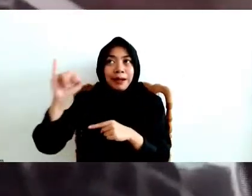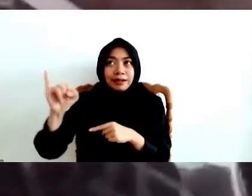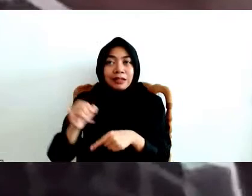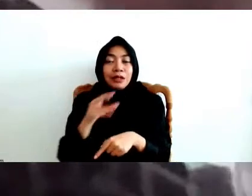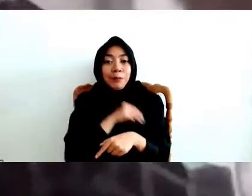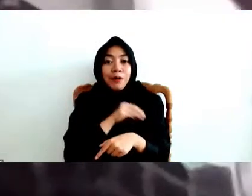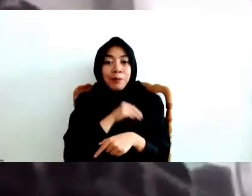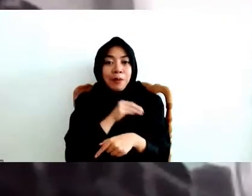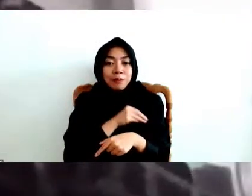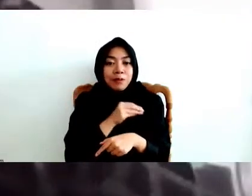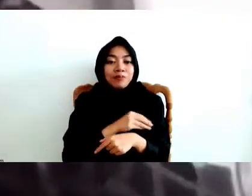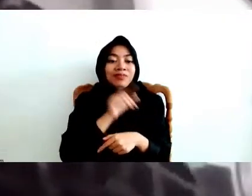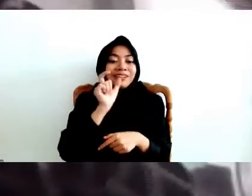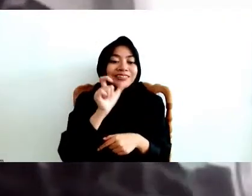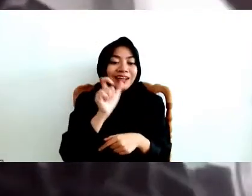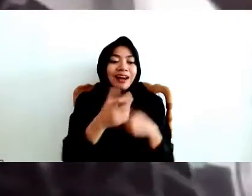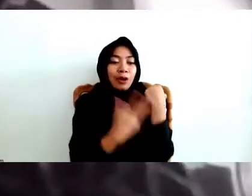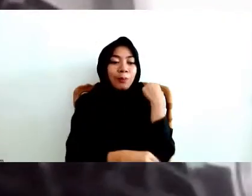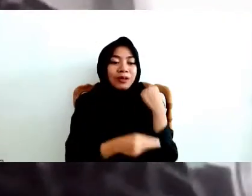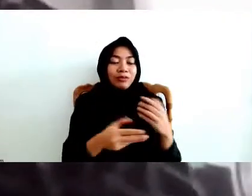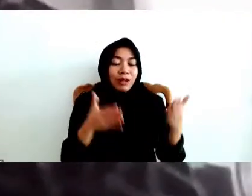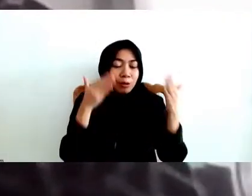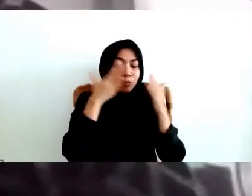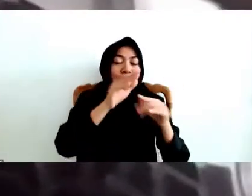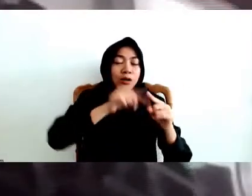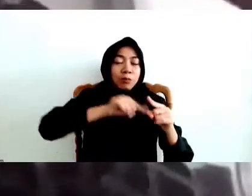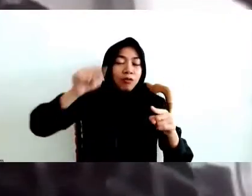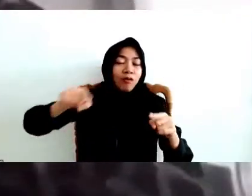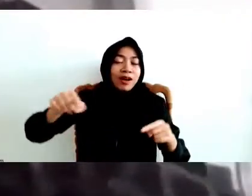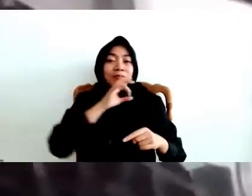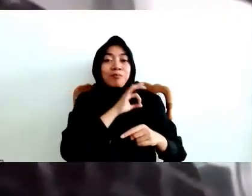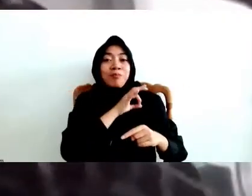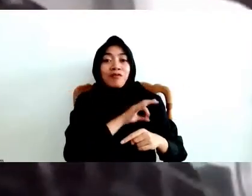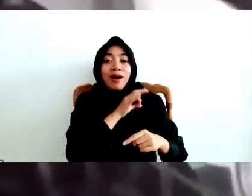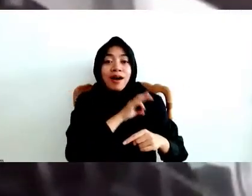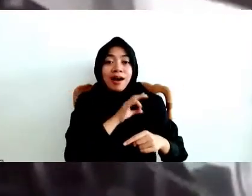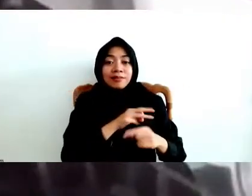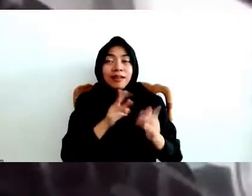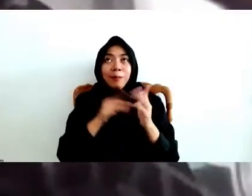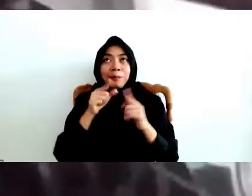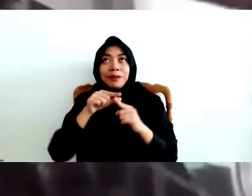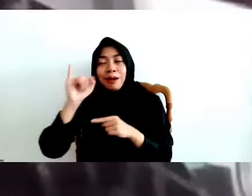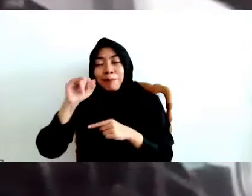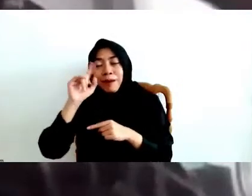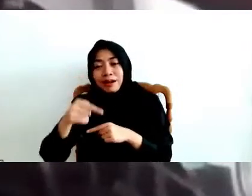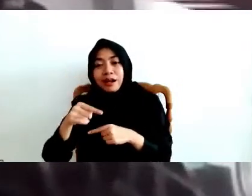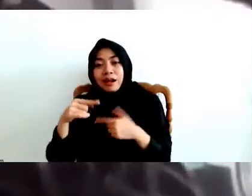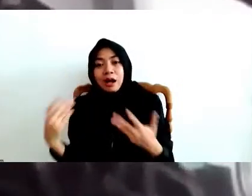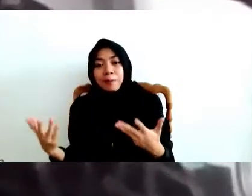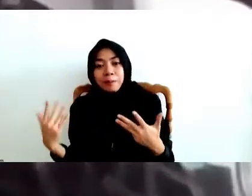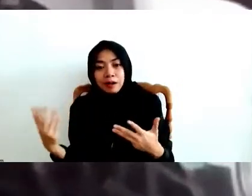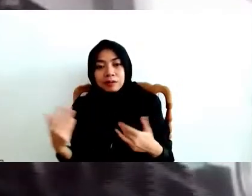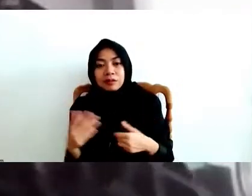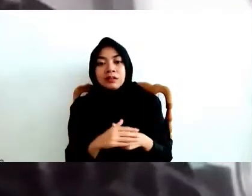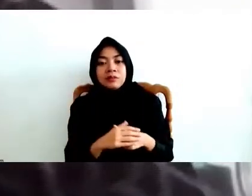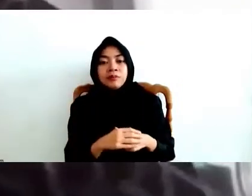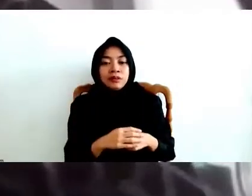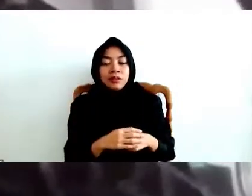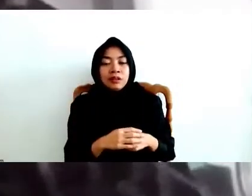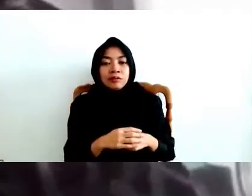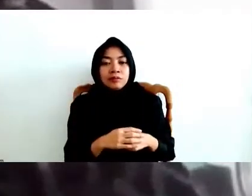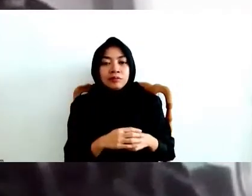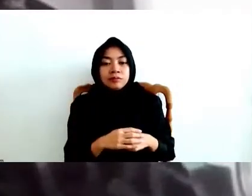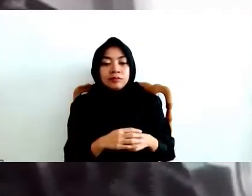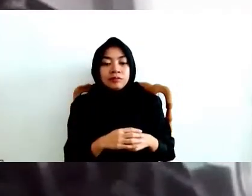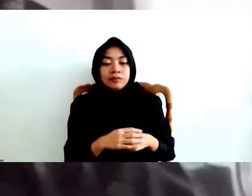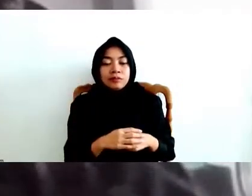poverty approach. For example, the global MPI, we use about 10 million observations